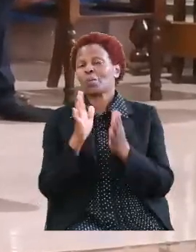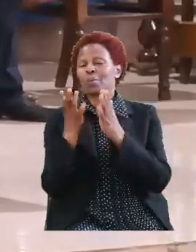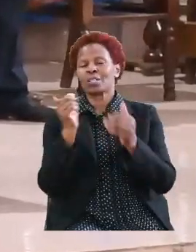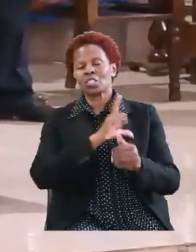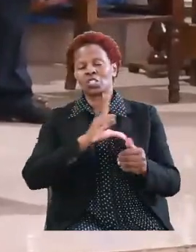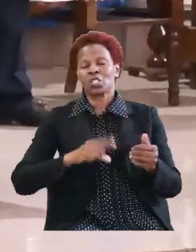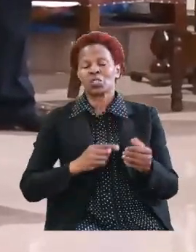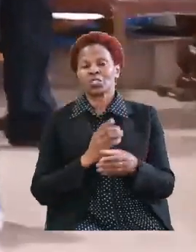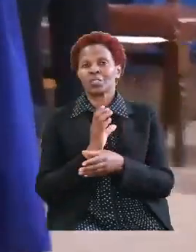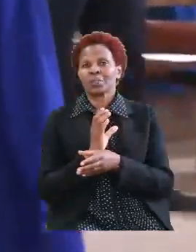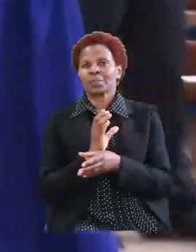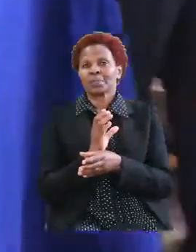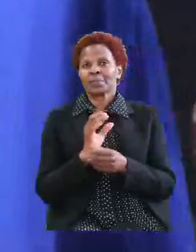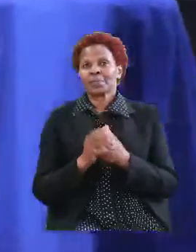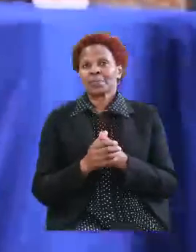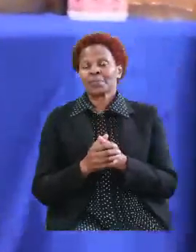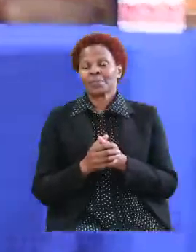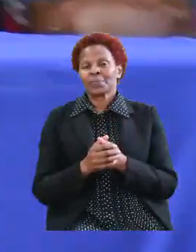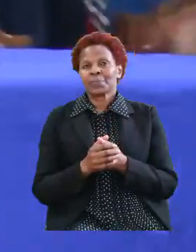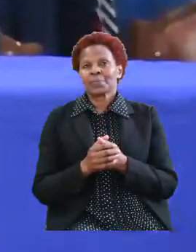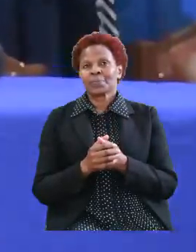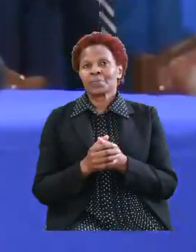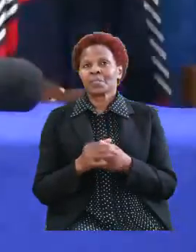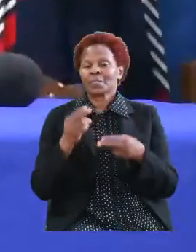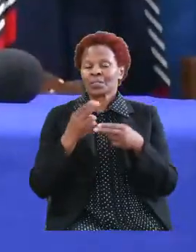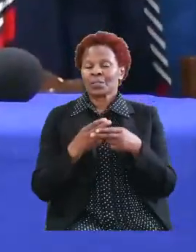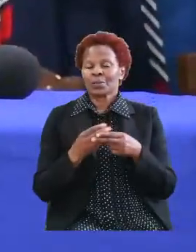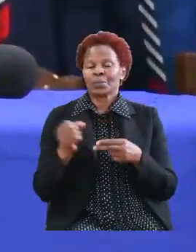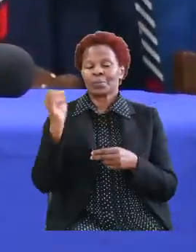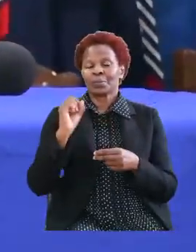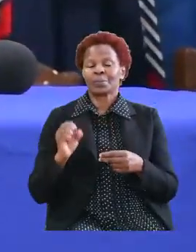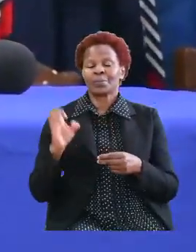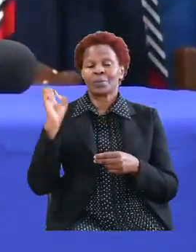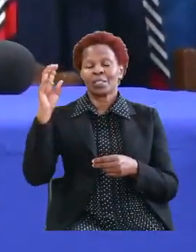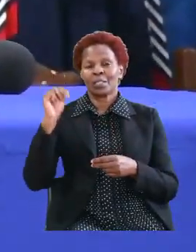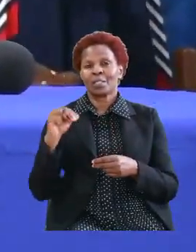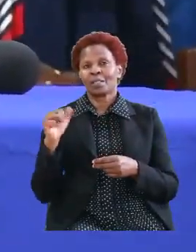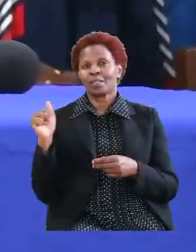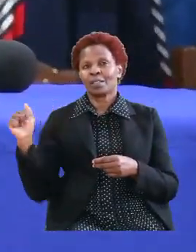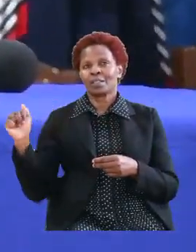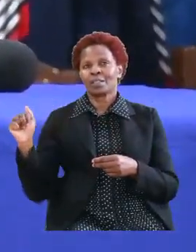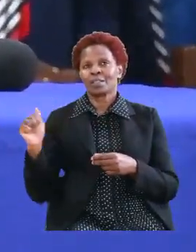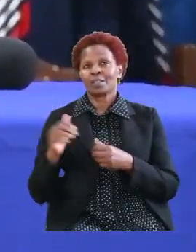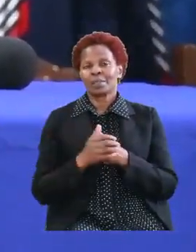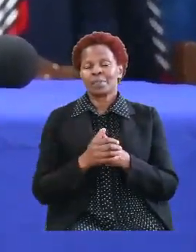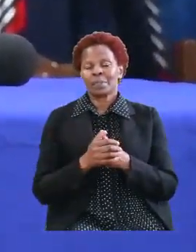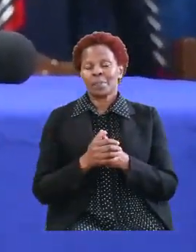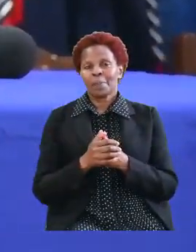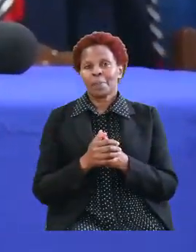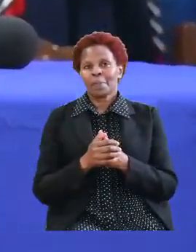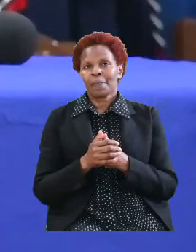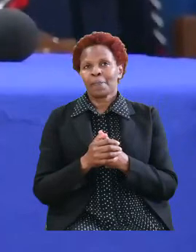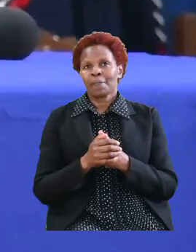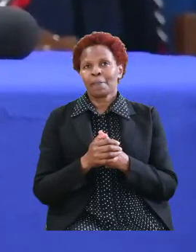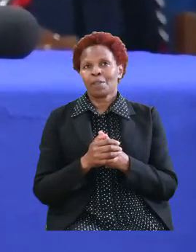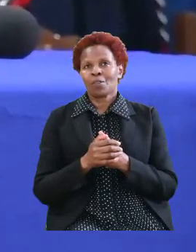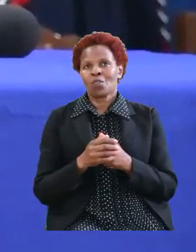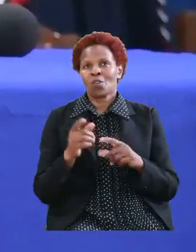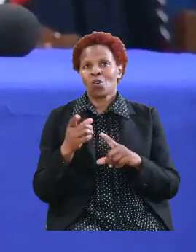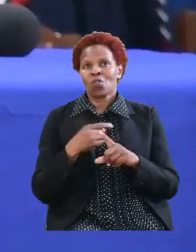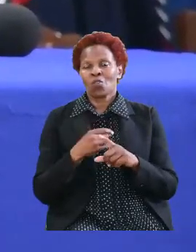God once again. Amen. Kwa majina naitwa Rose Ann Muthio Mutavi